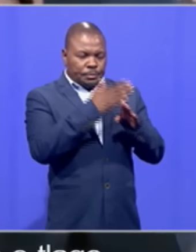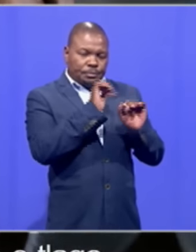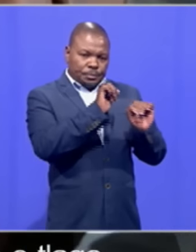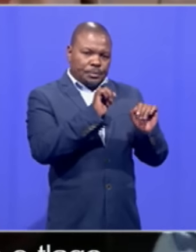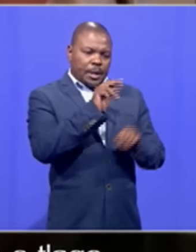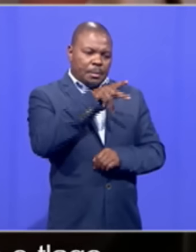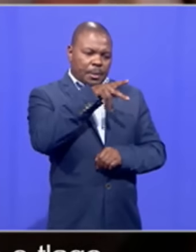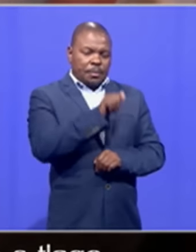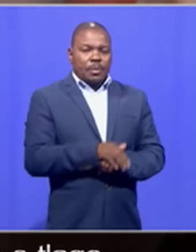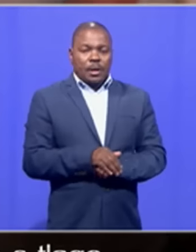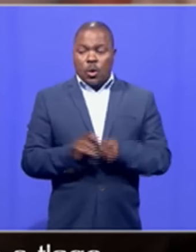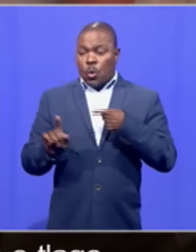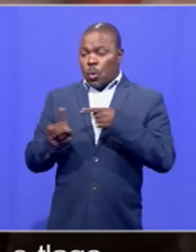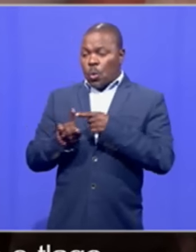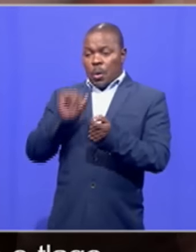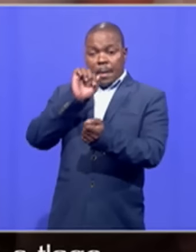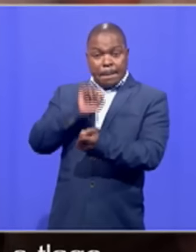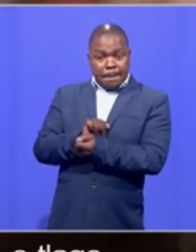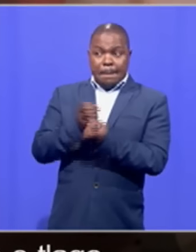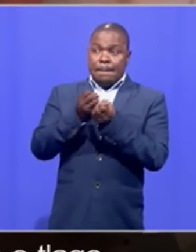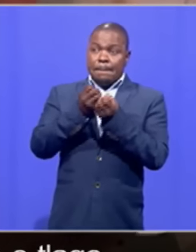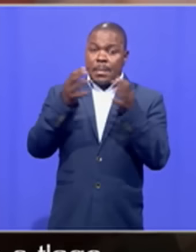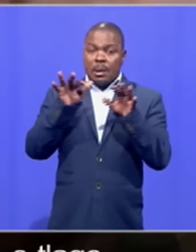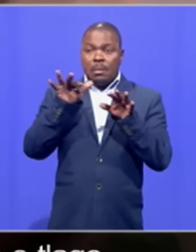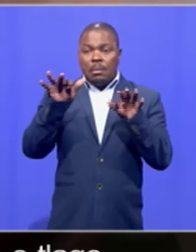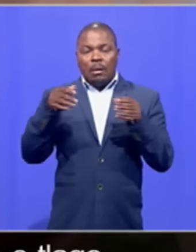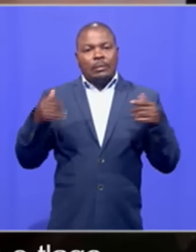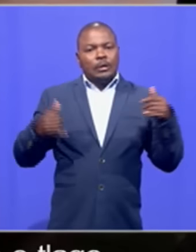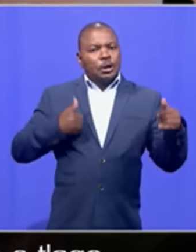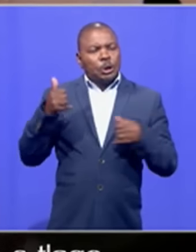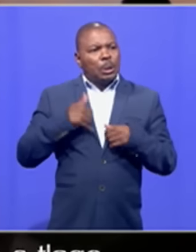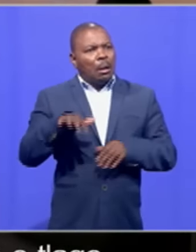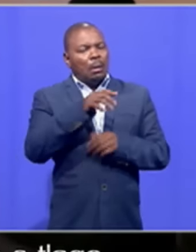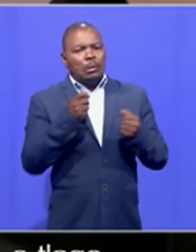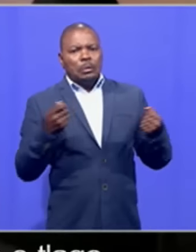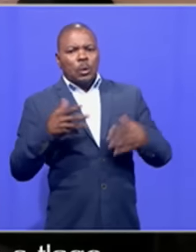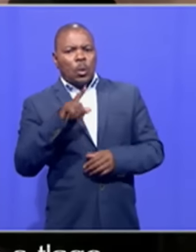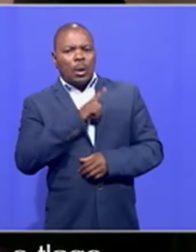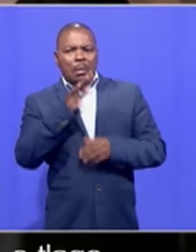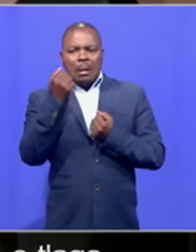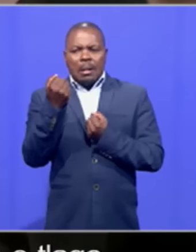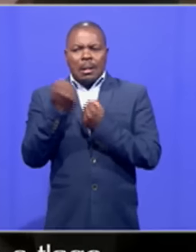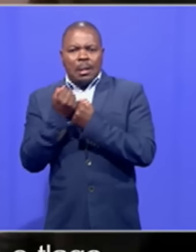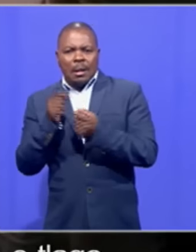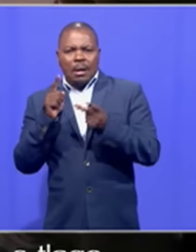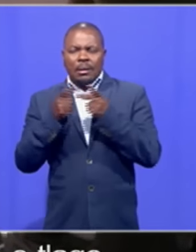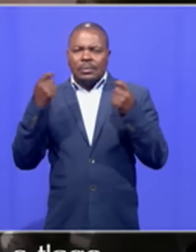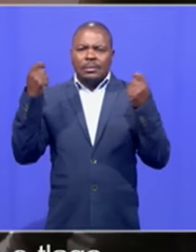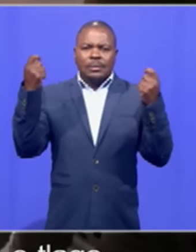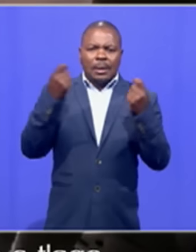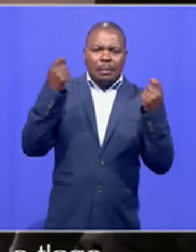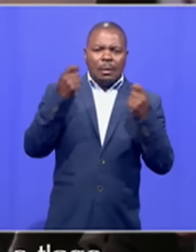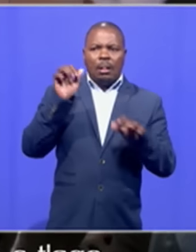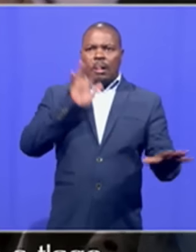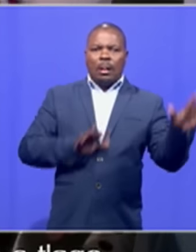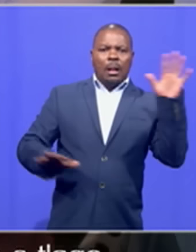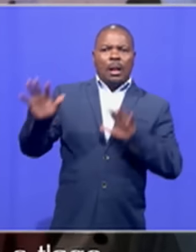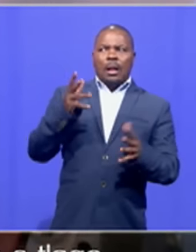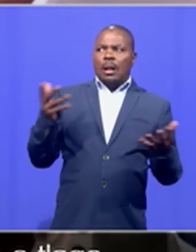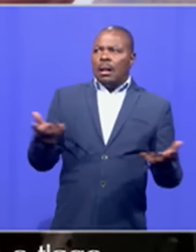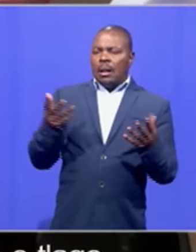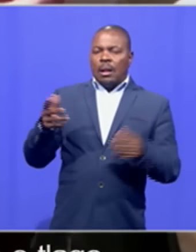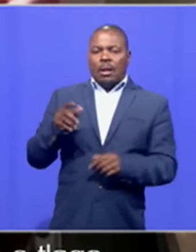Go swara ga Shebe Mabena o tshositse ba bantši mo industry ya boithabišo mo balatedi le barulaganye ba meletlo ba tlogetse go ka ra